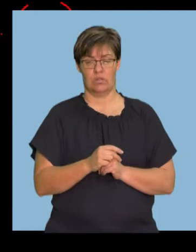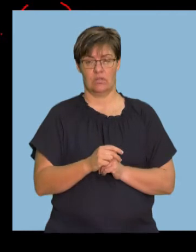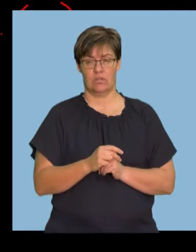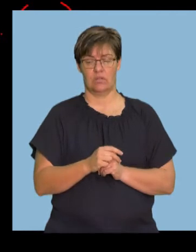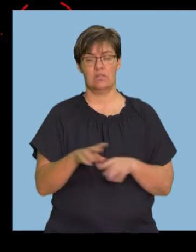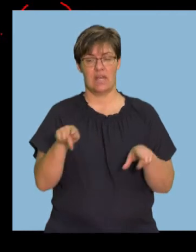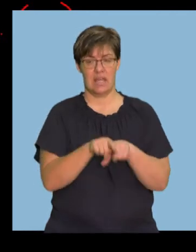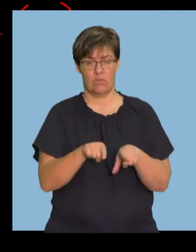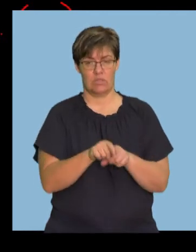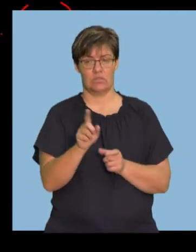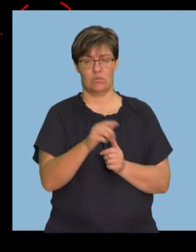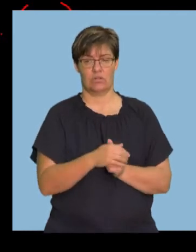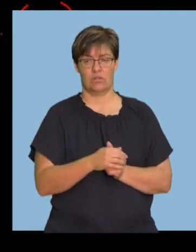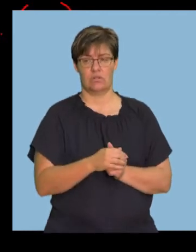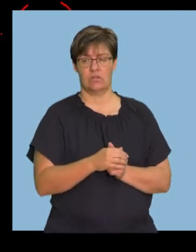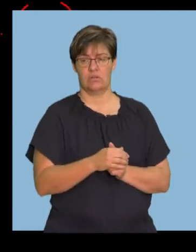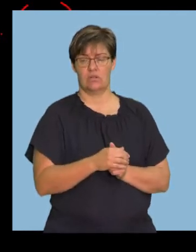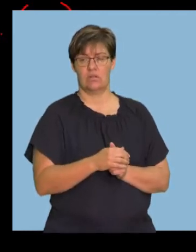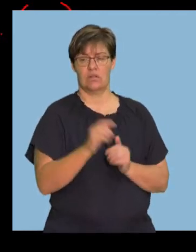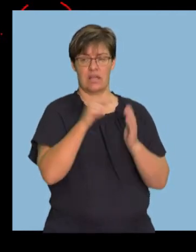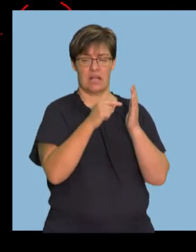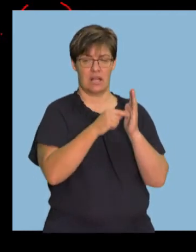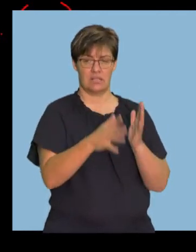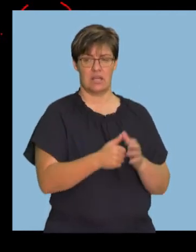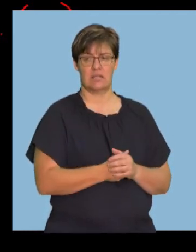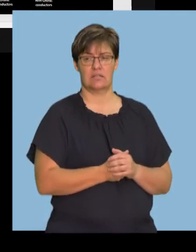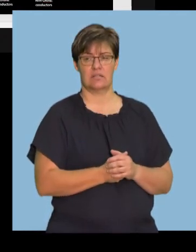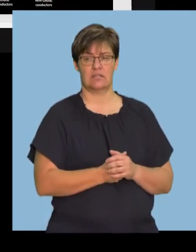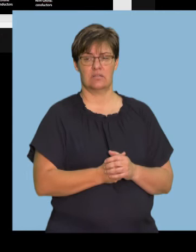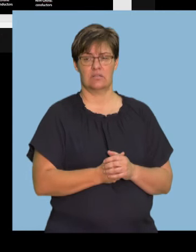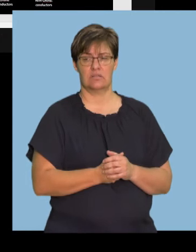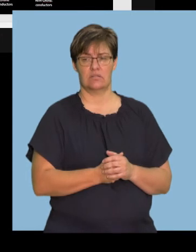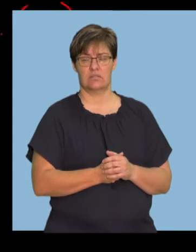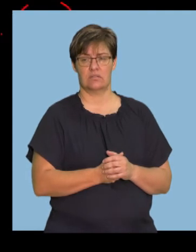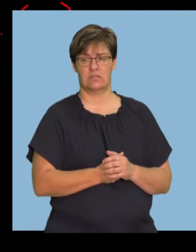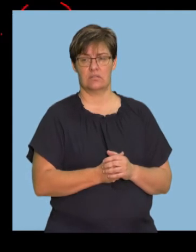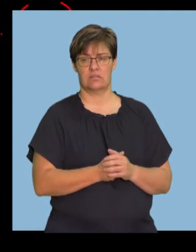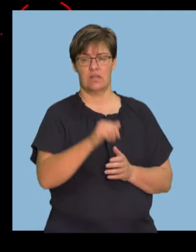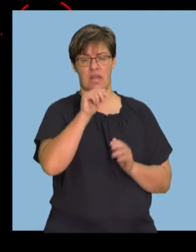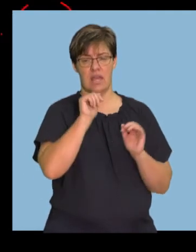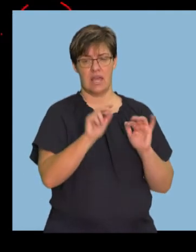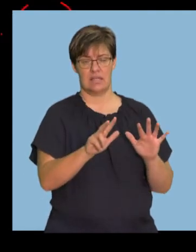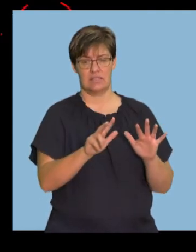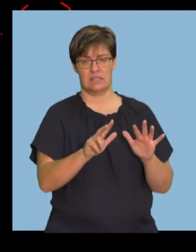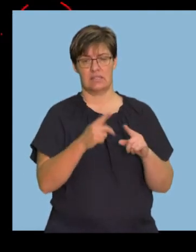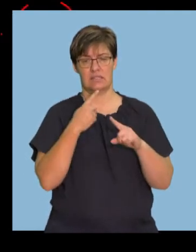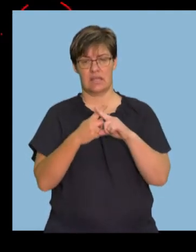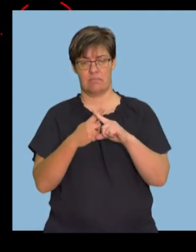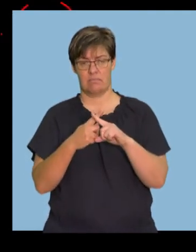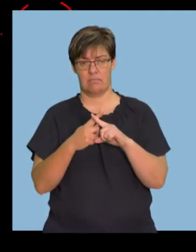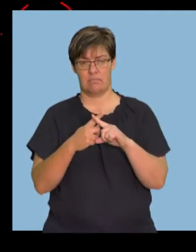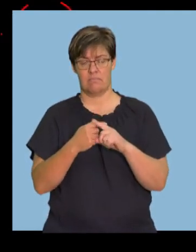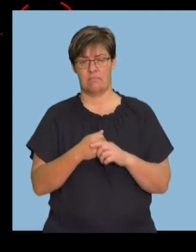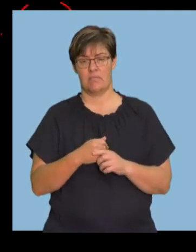P2, that's the power for R2, is equals to, okay, if we go to our calculator, we get something